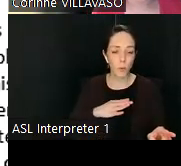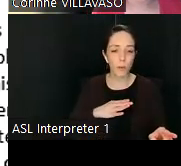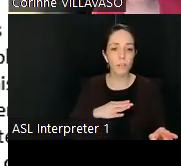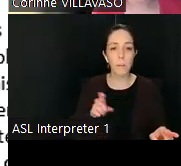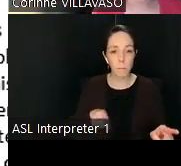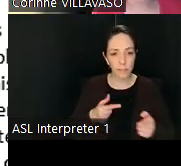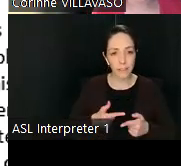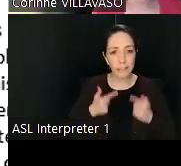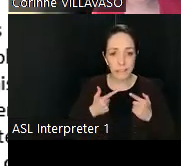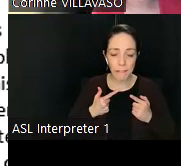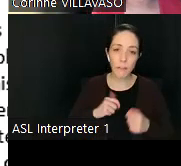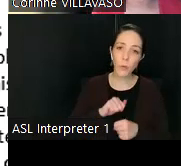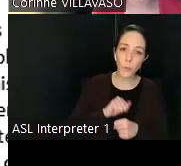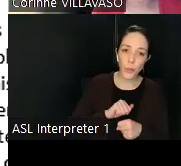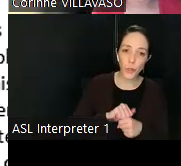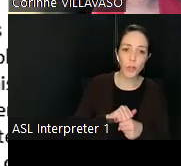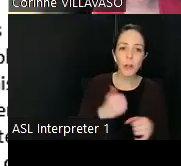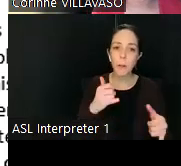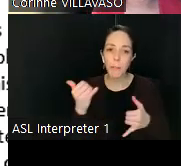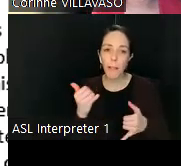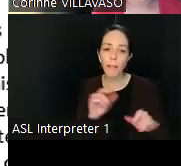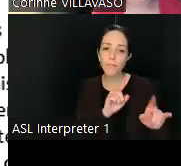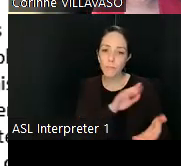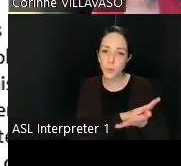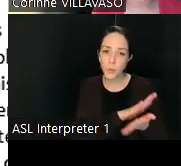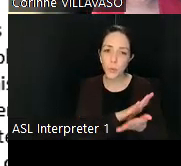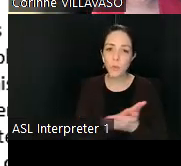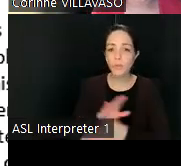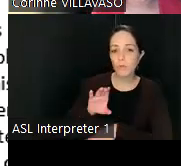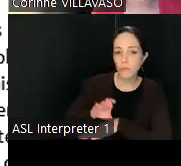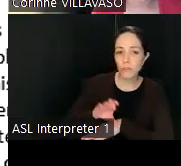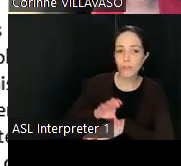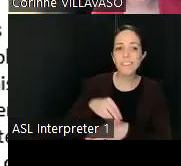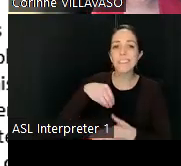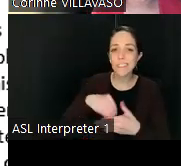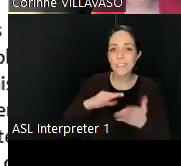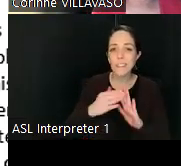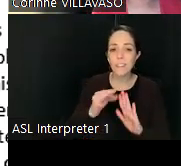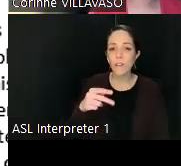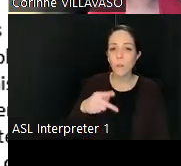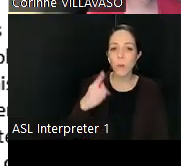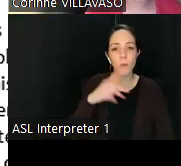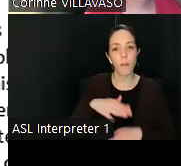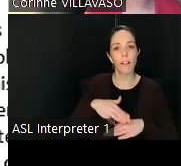work, play, attend school, or worship in the City of Portland for at least 12 months.